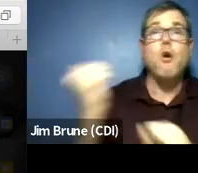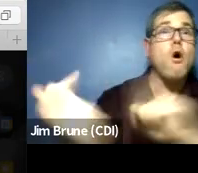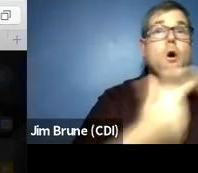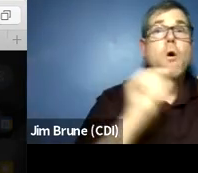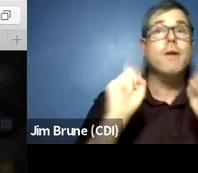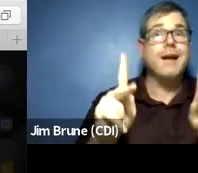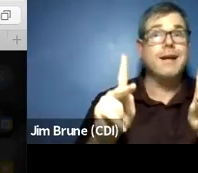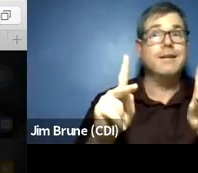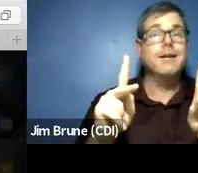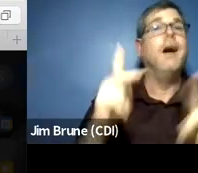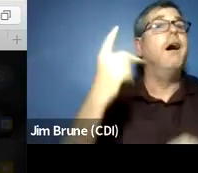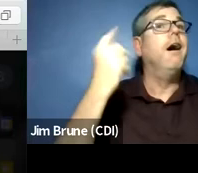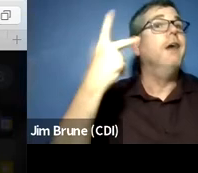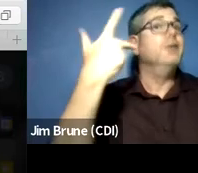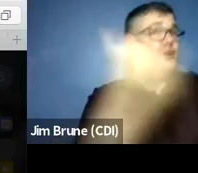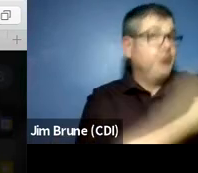they've been vaccinated.